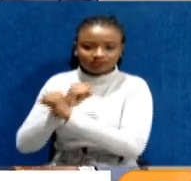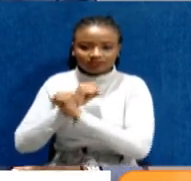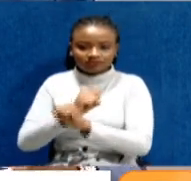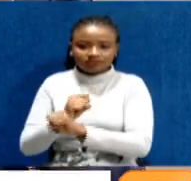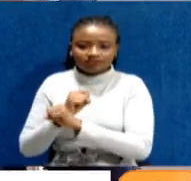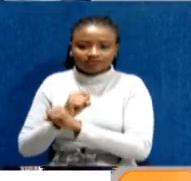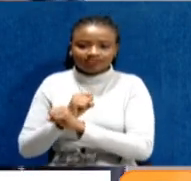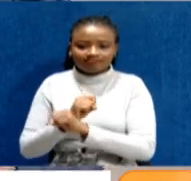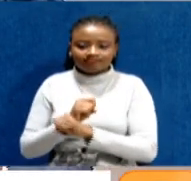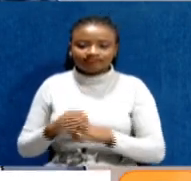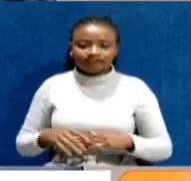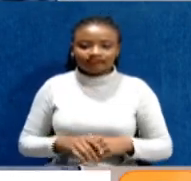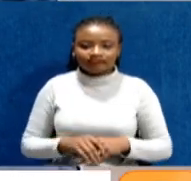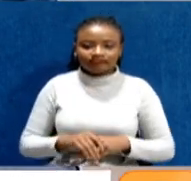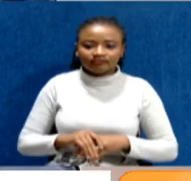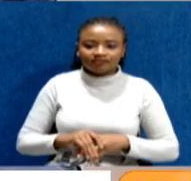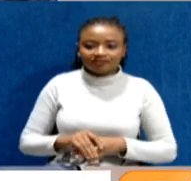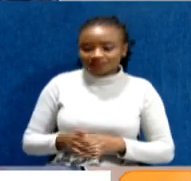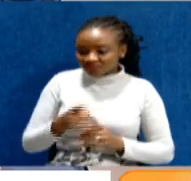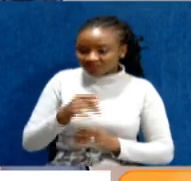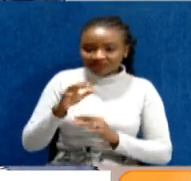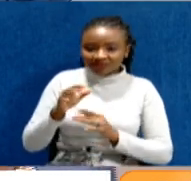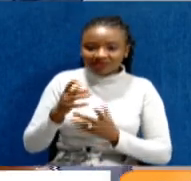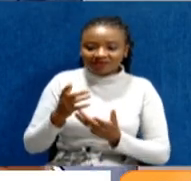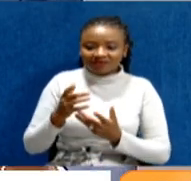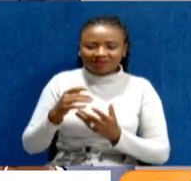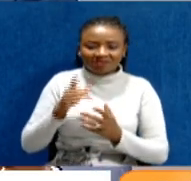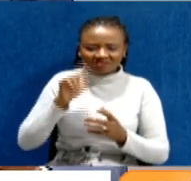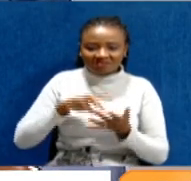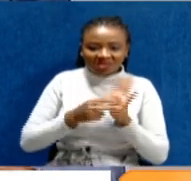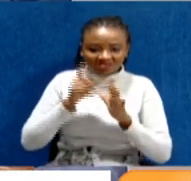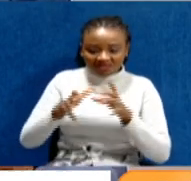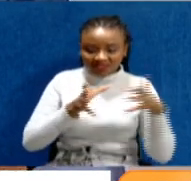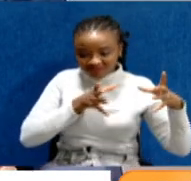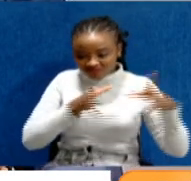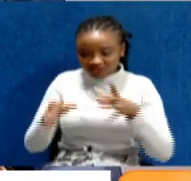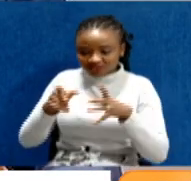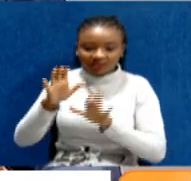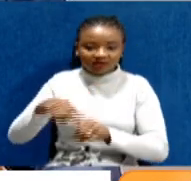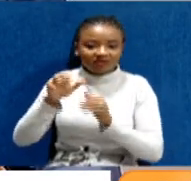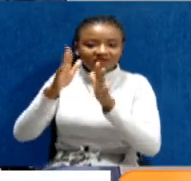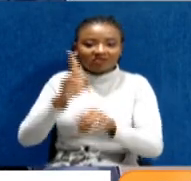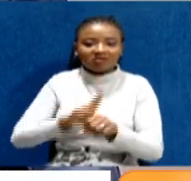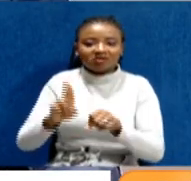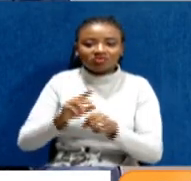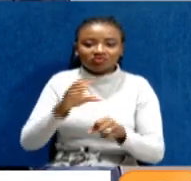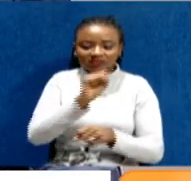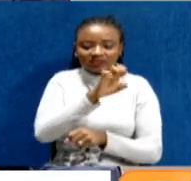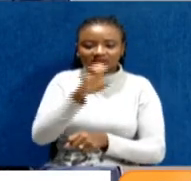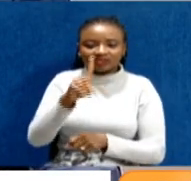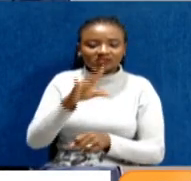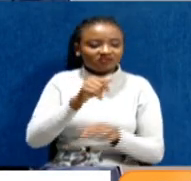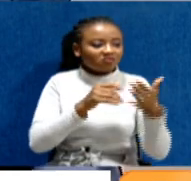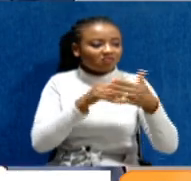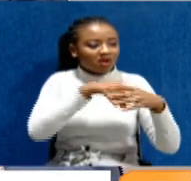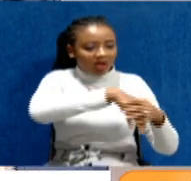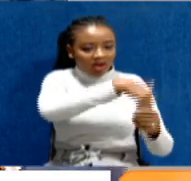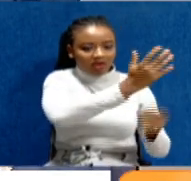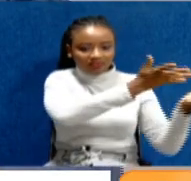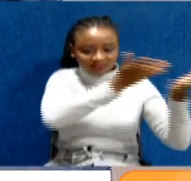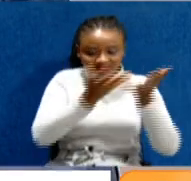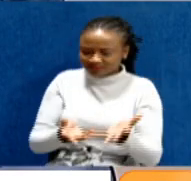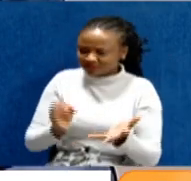become slaves of hybrid seed alone, which again, when you look at the returns for many, yeah, they'll tell you they are not that very